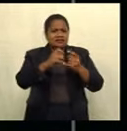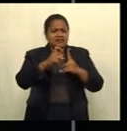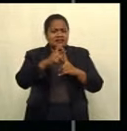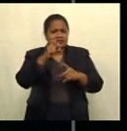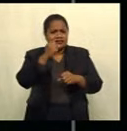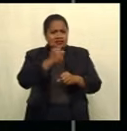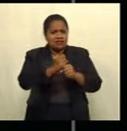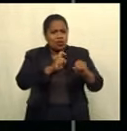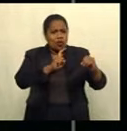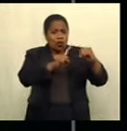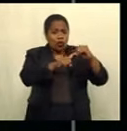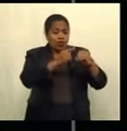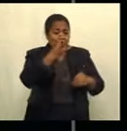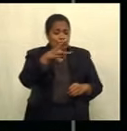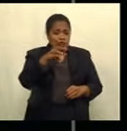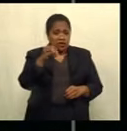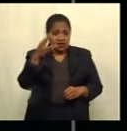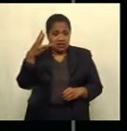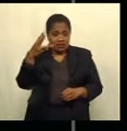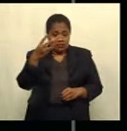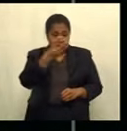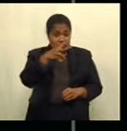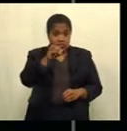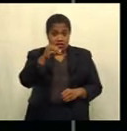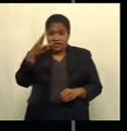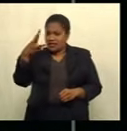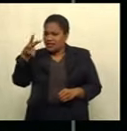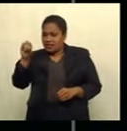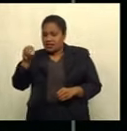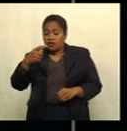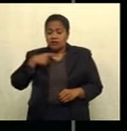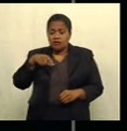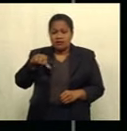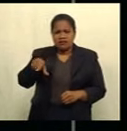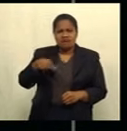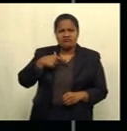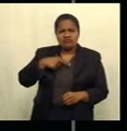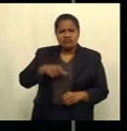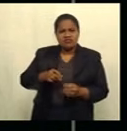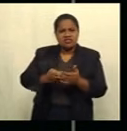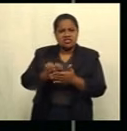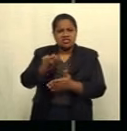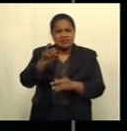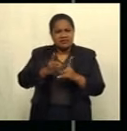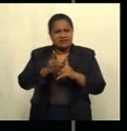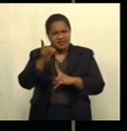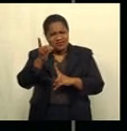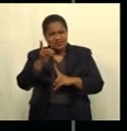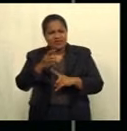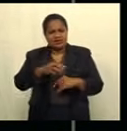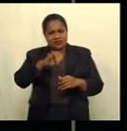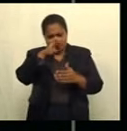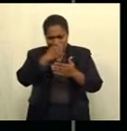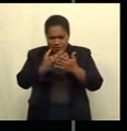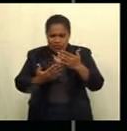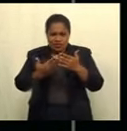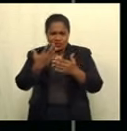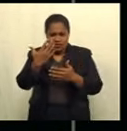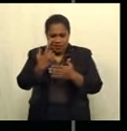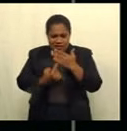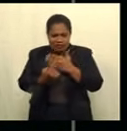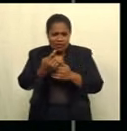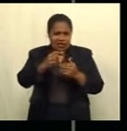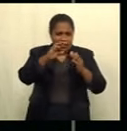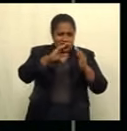Goals by 2030. This is mostly due to economic development retraction experienced in countries, including